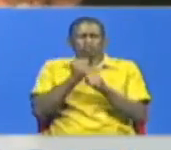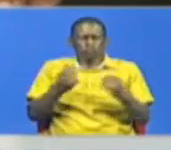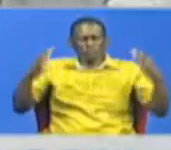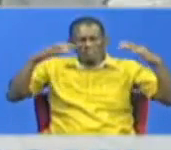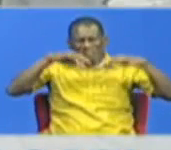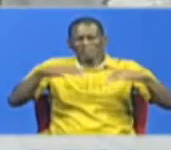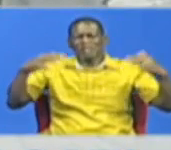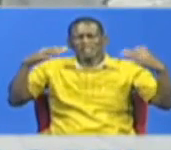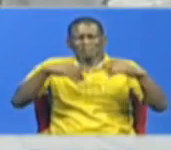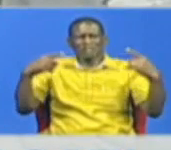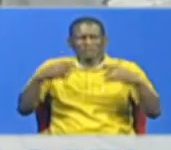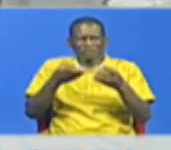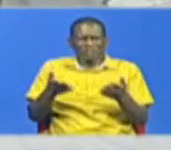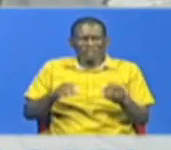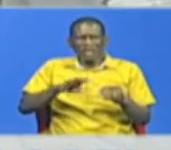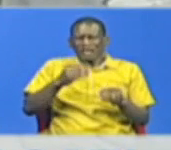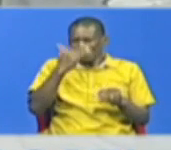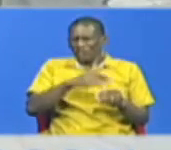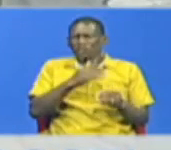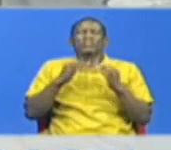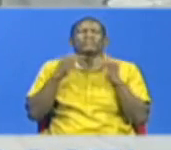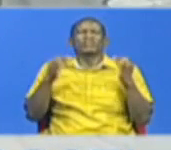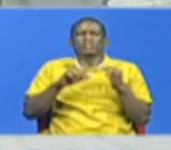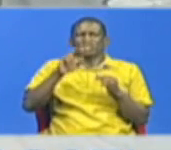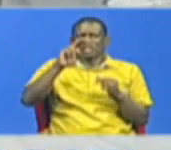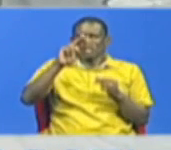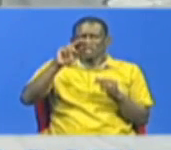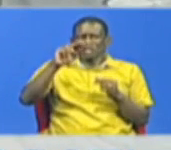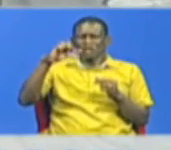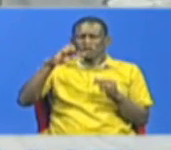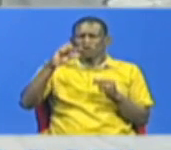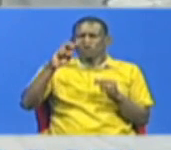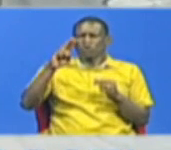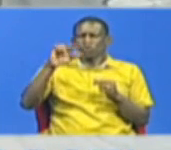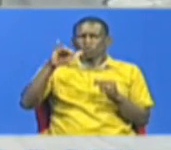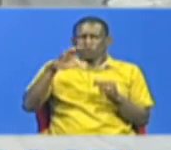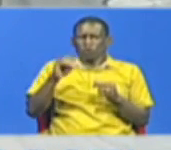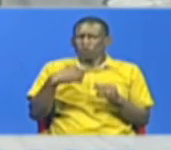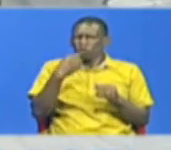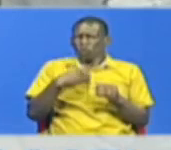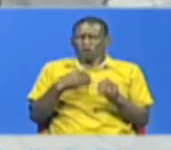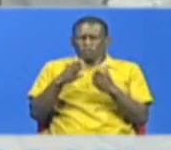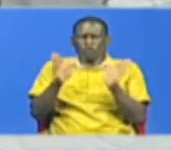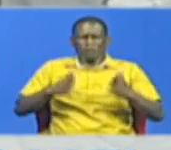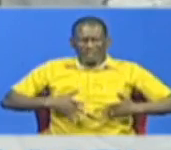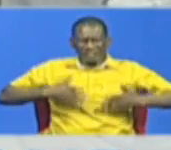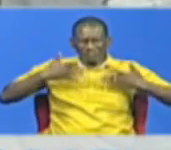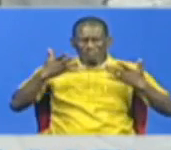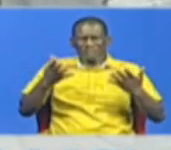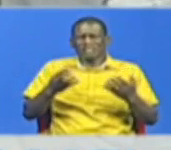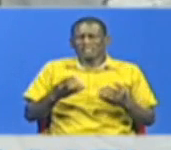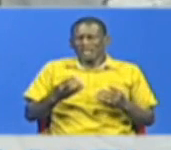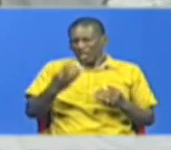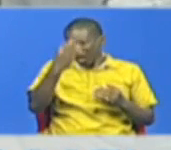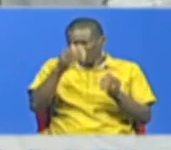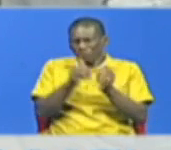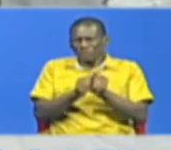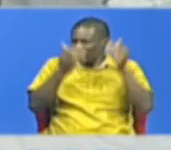mbalimbali. Another Catholic priest, Guyo Wako Male, who had openly expressed displeasure with